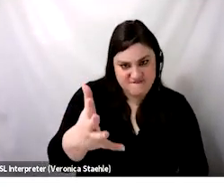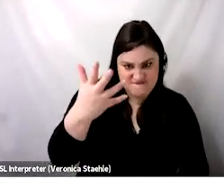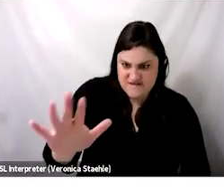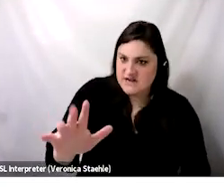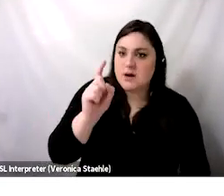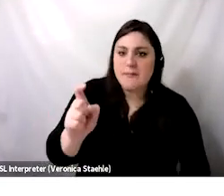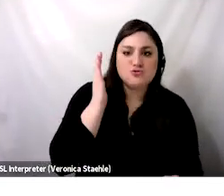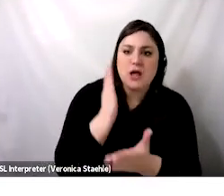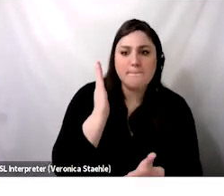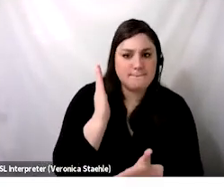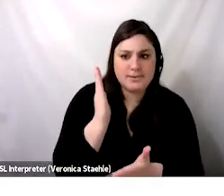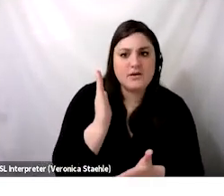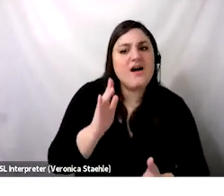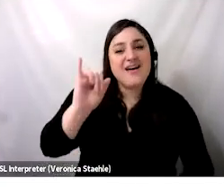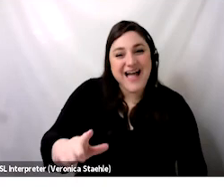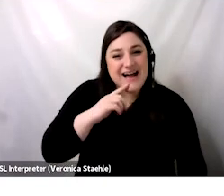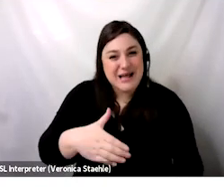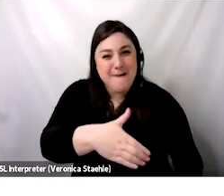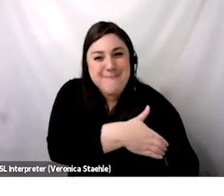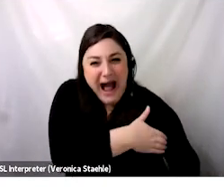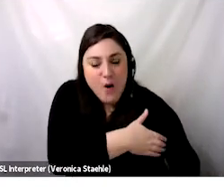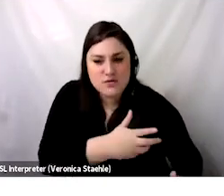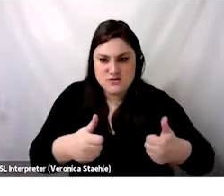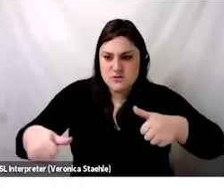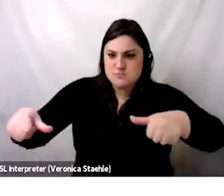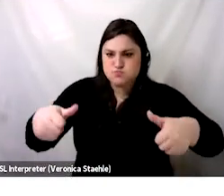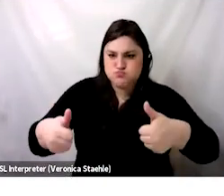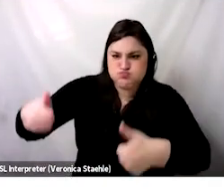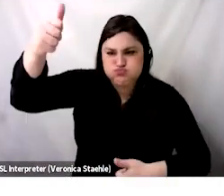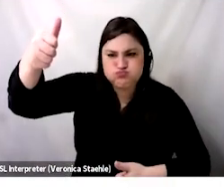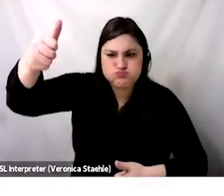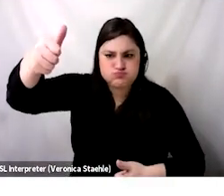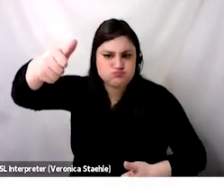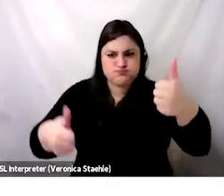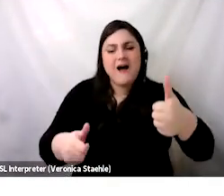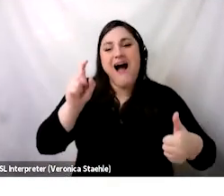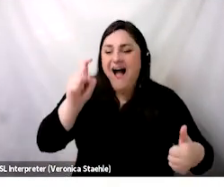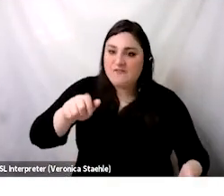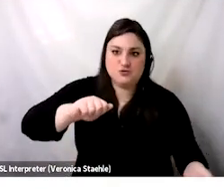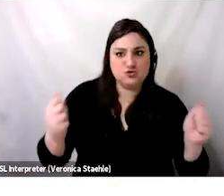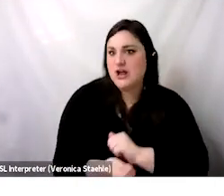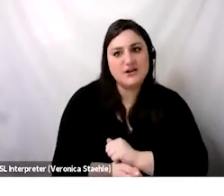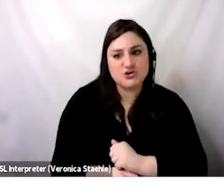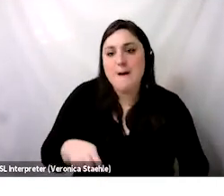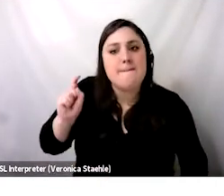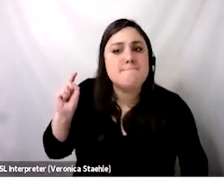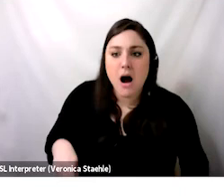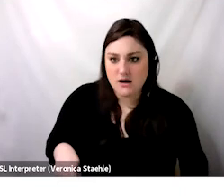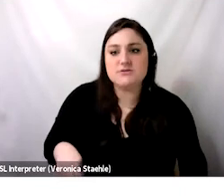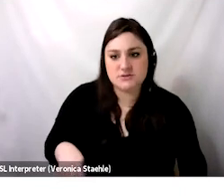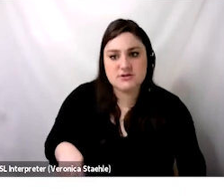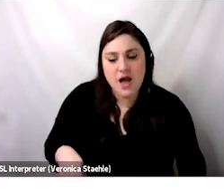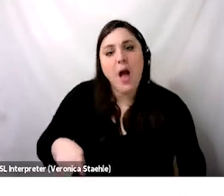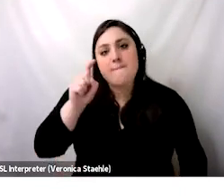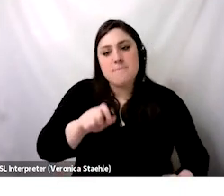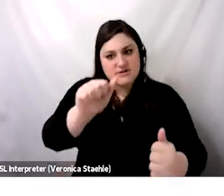power dynamic shift that we're trying to do, a power dynamic shift in a way that changes